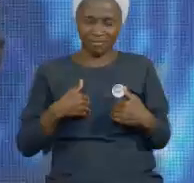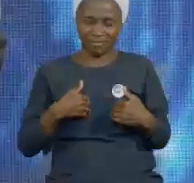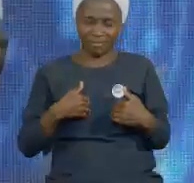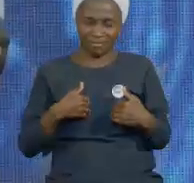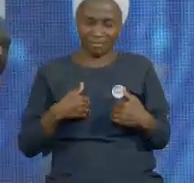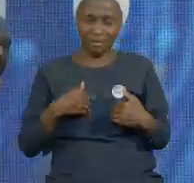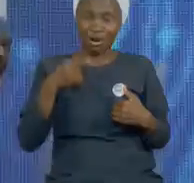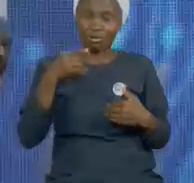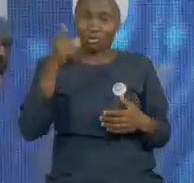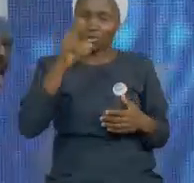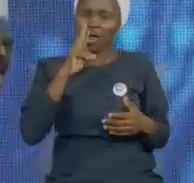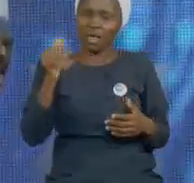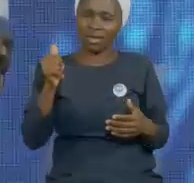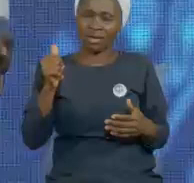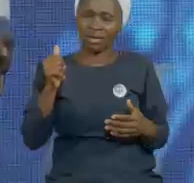miracle.